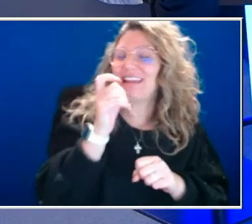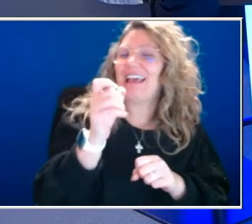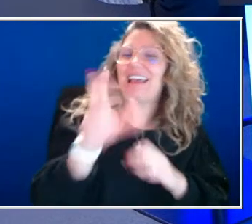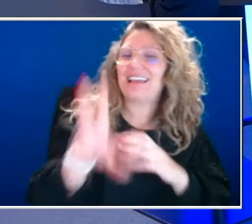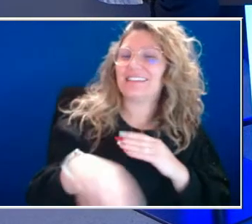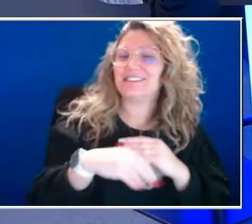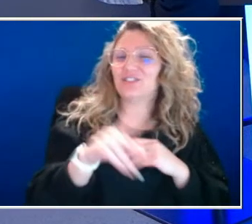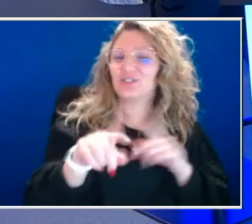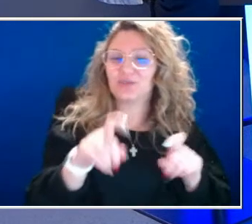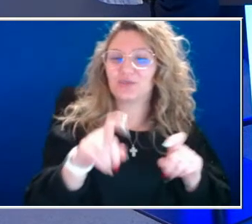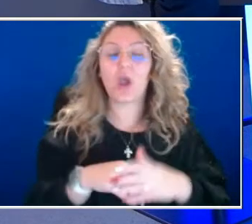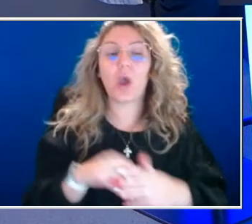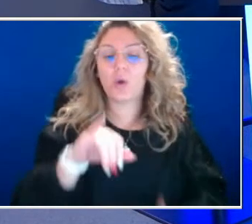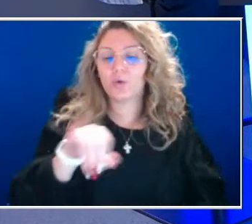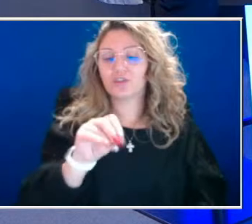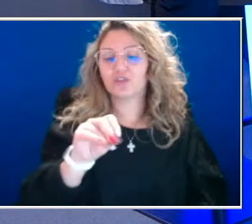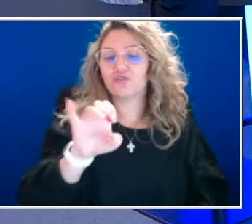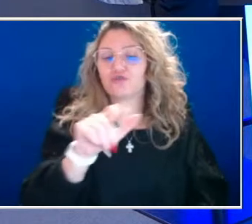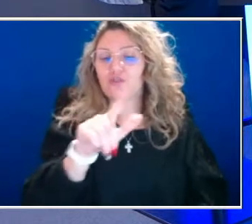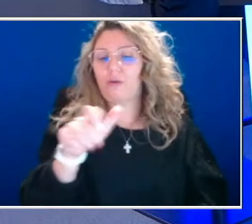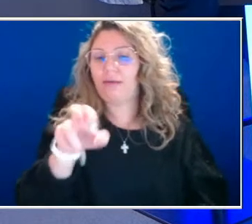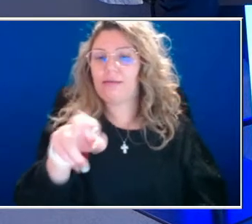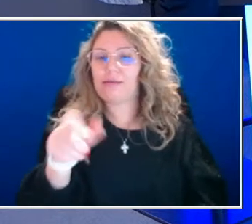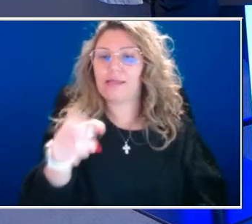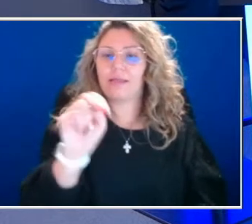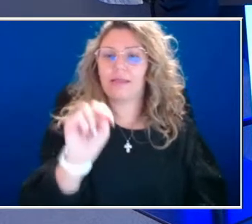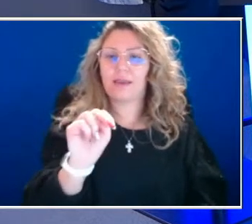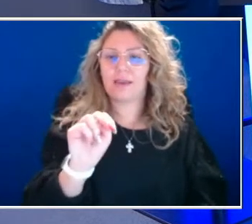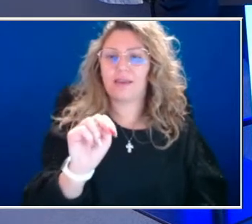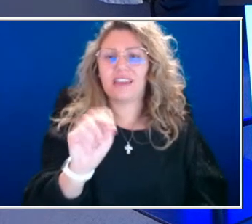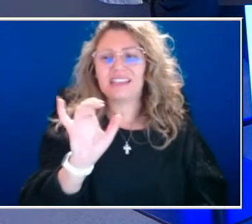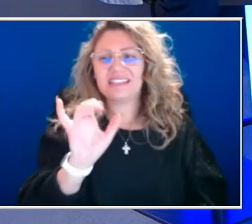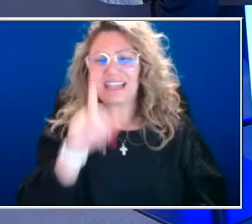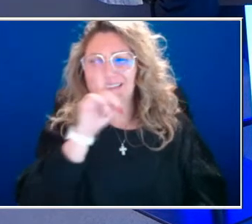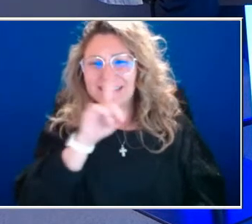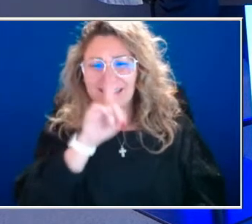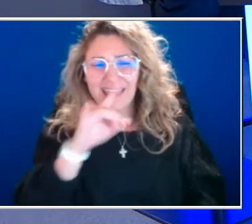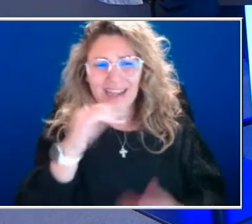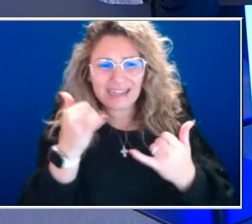Joellen has one. Is hormone replacement therapy synthetic now?